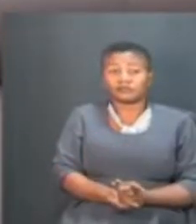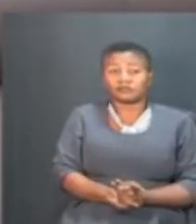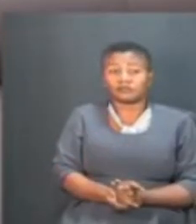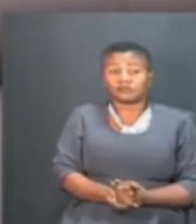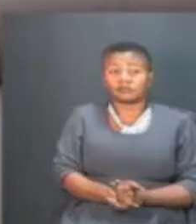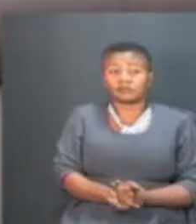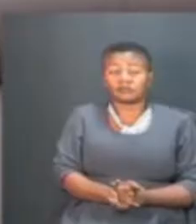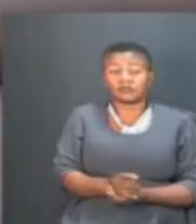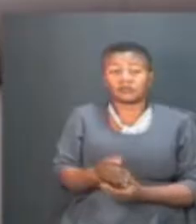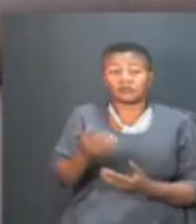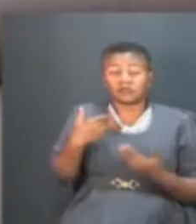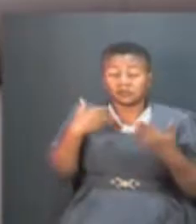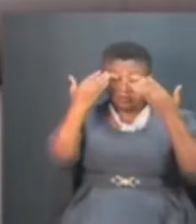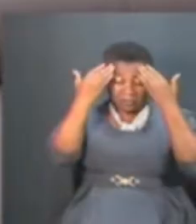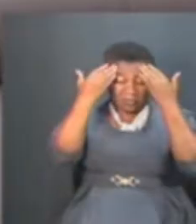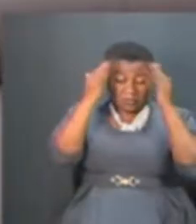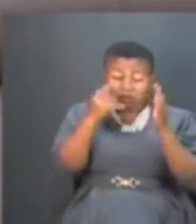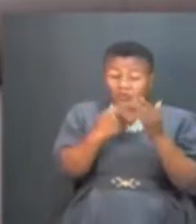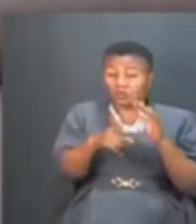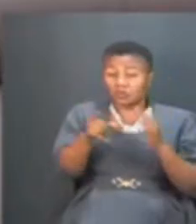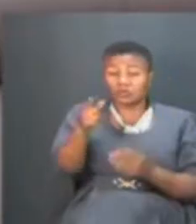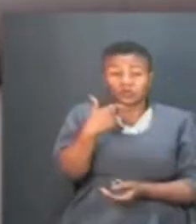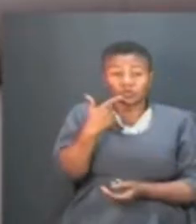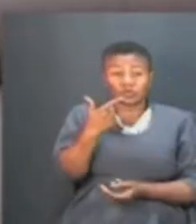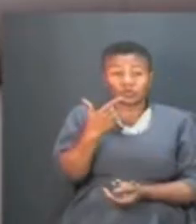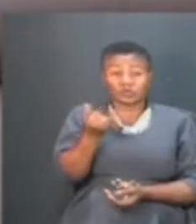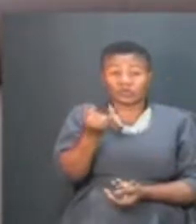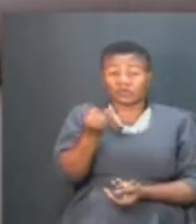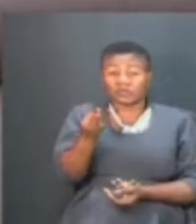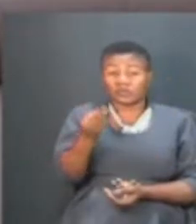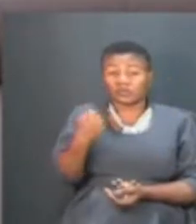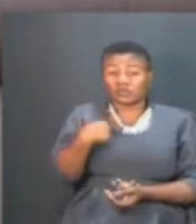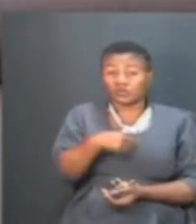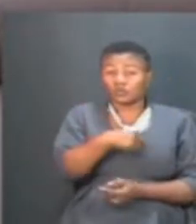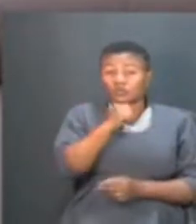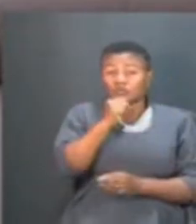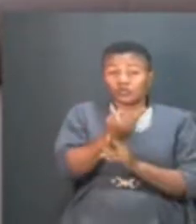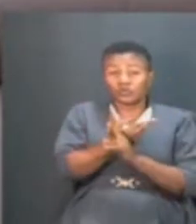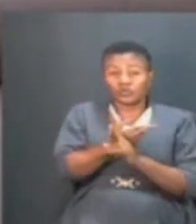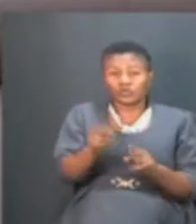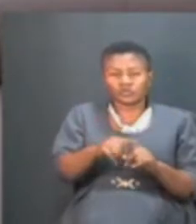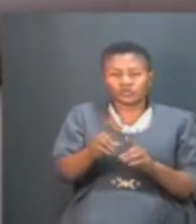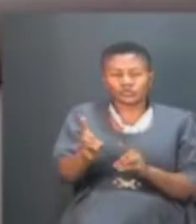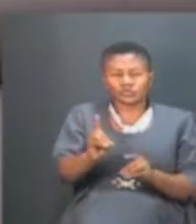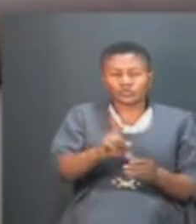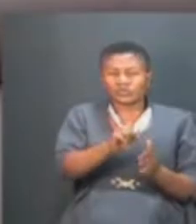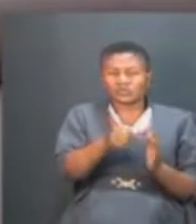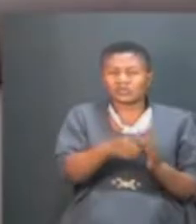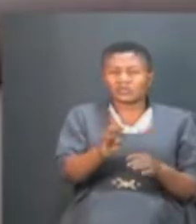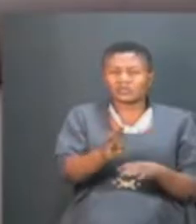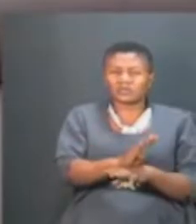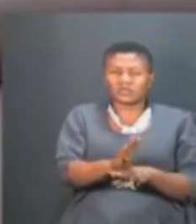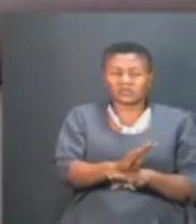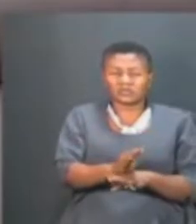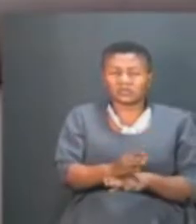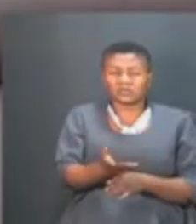so I don't know what you say to that. Because if we are not ready to take this business, I'm not a litigant, you know it.